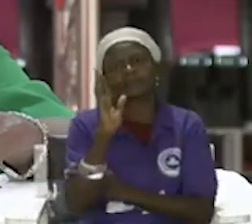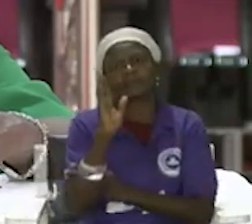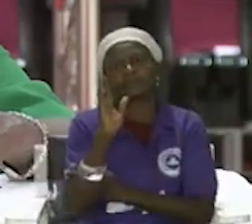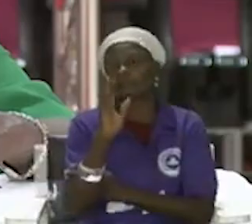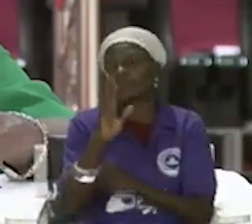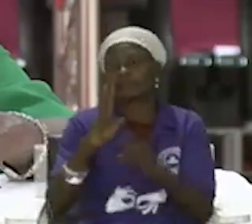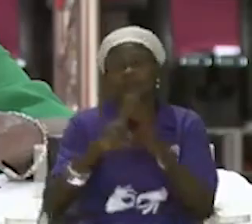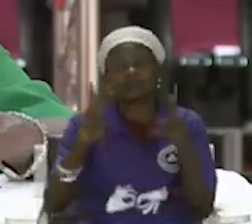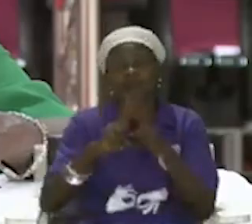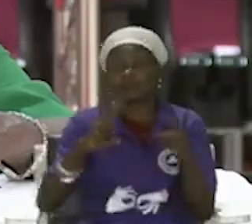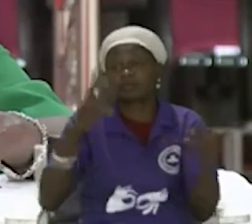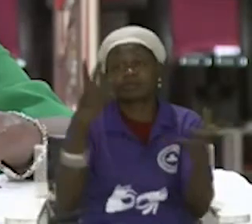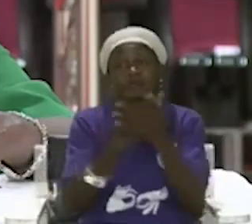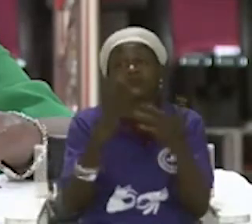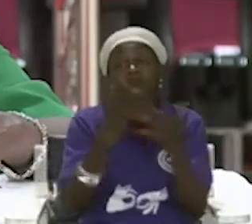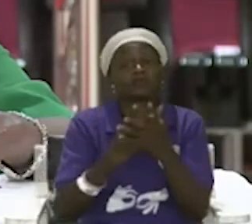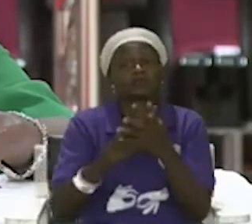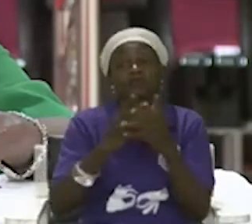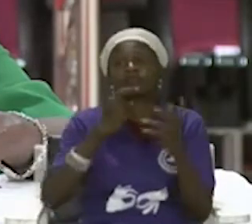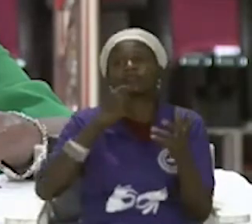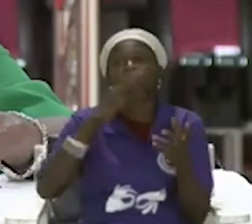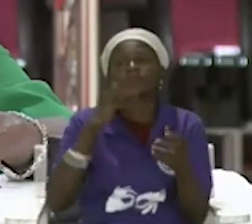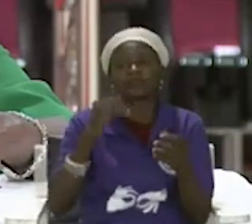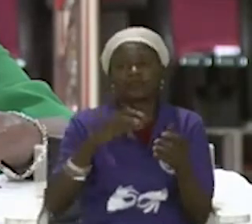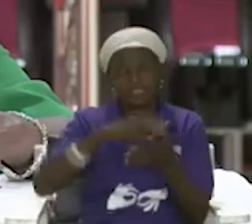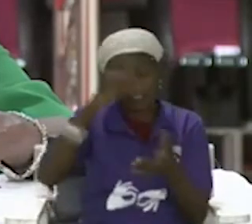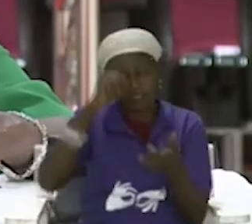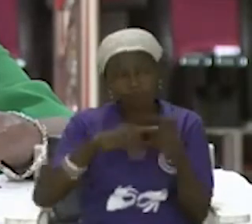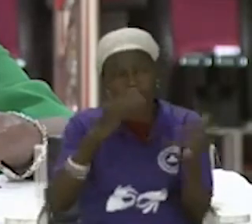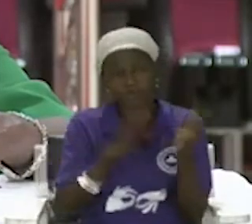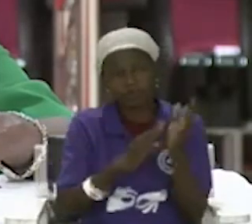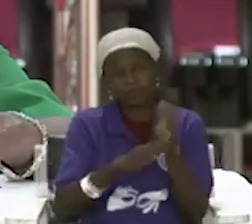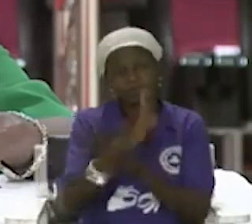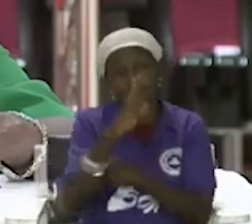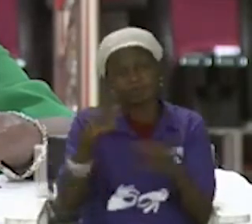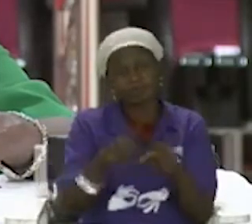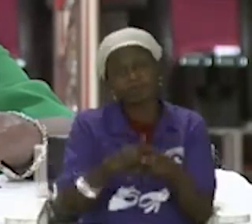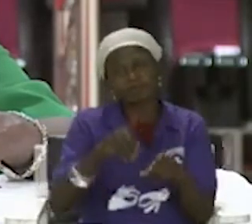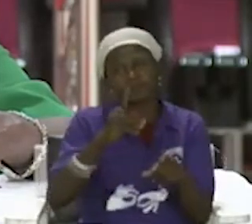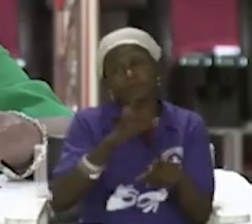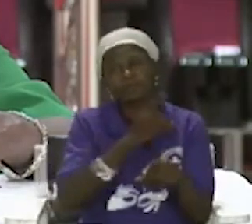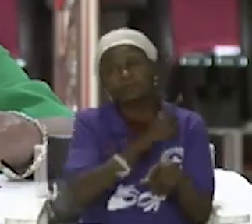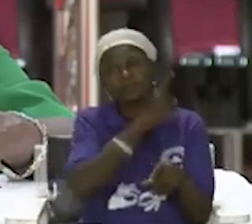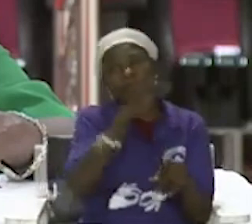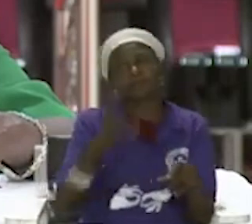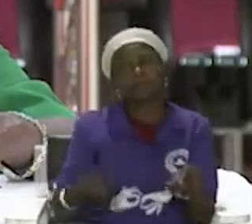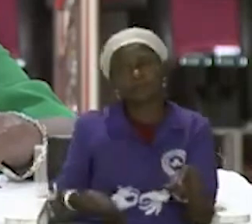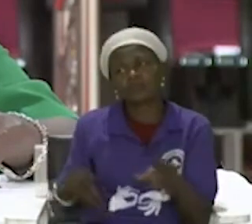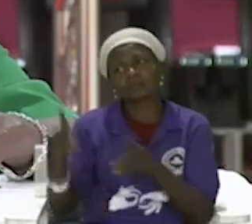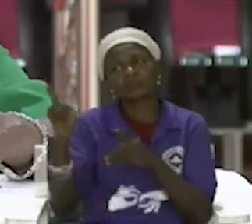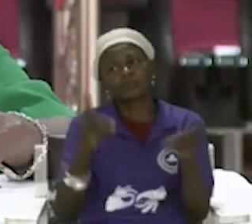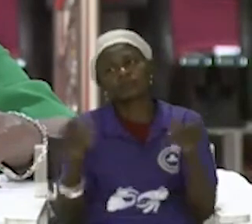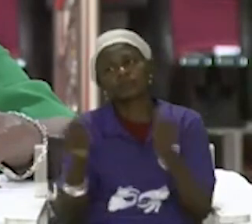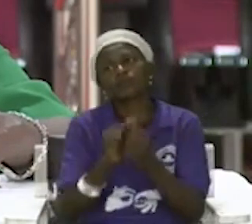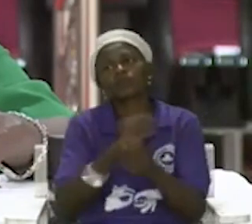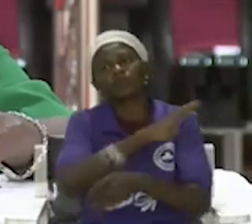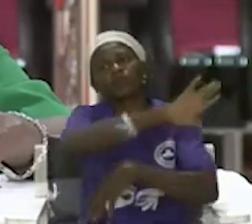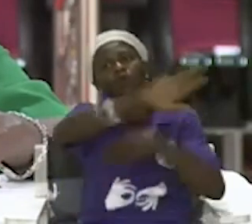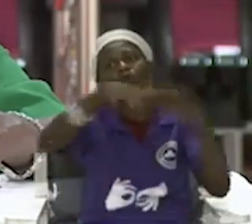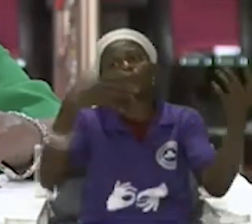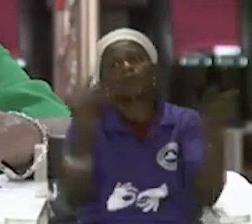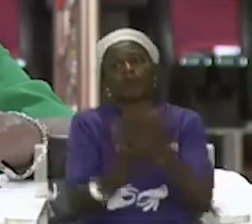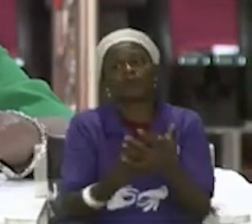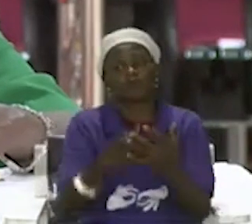violently. You must learn to praise God like David did, with all